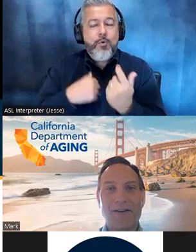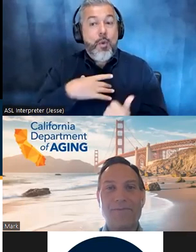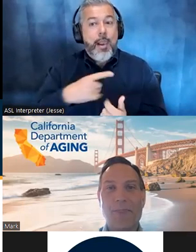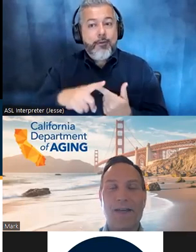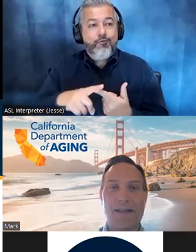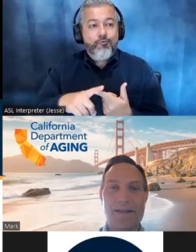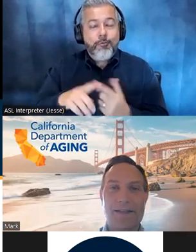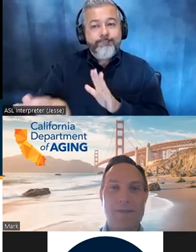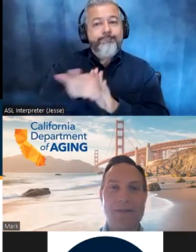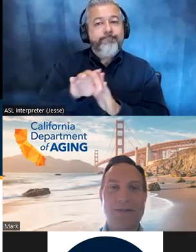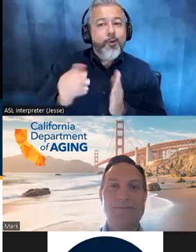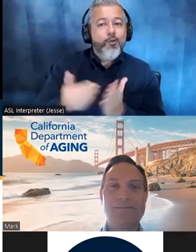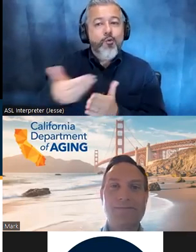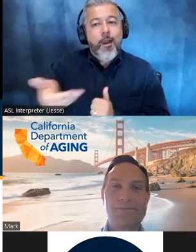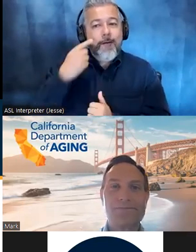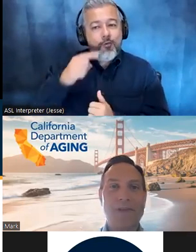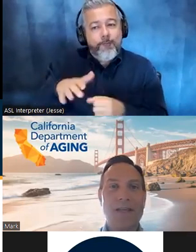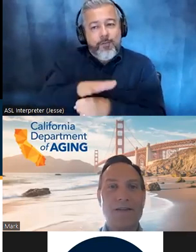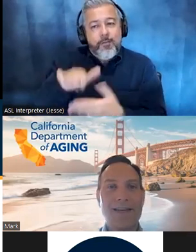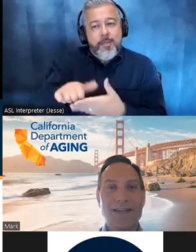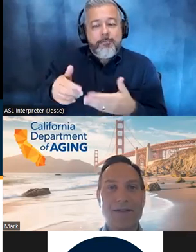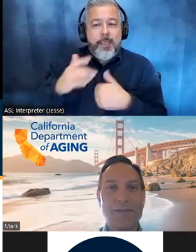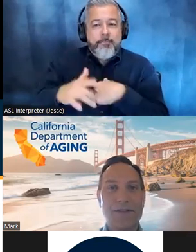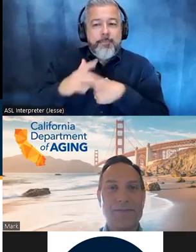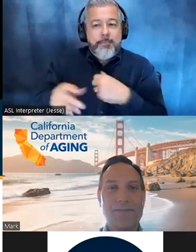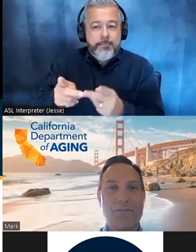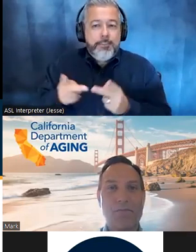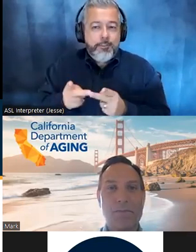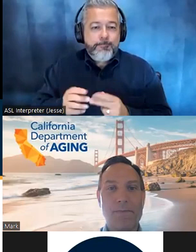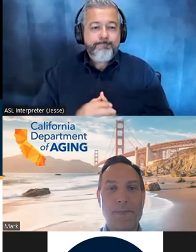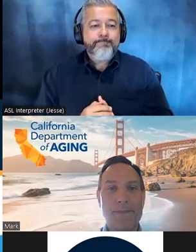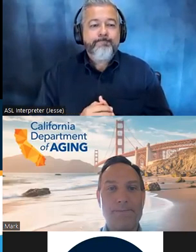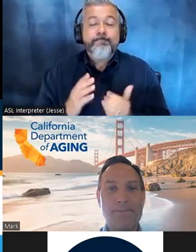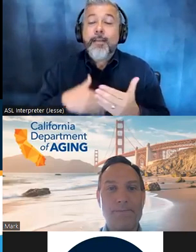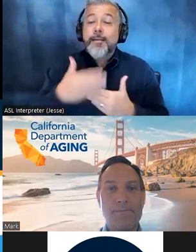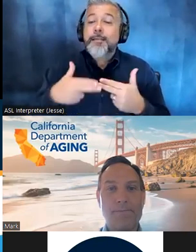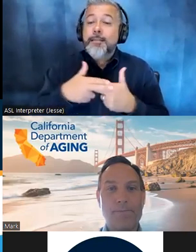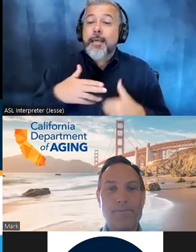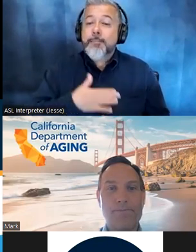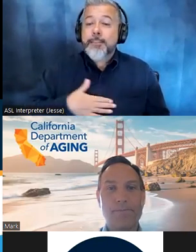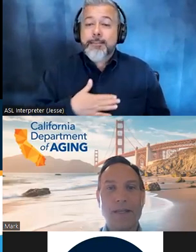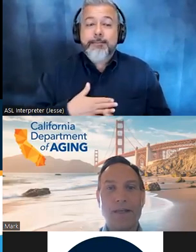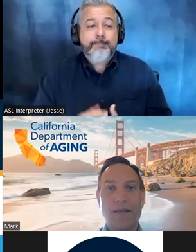new hire in this position. Okay, next slide, please.